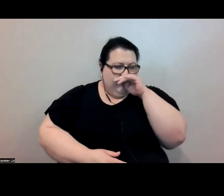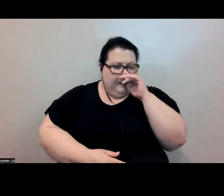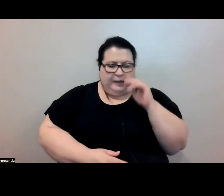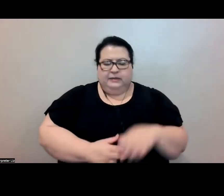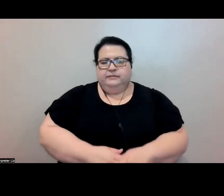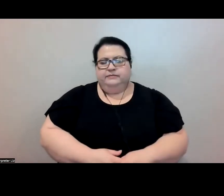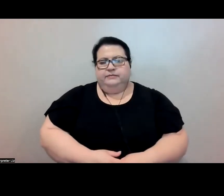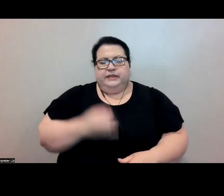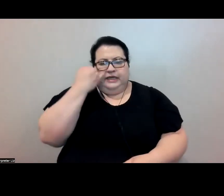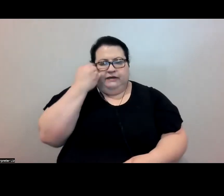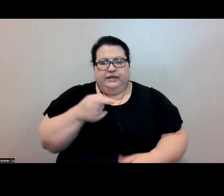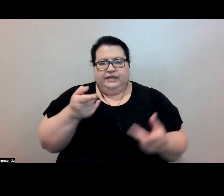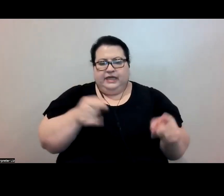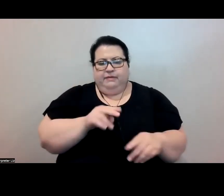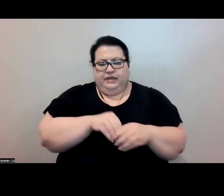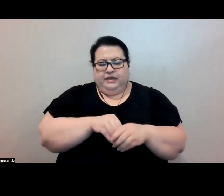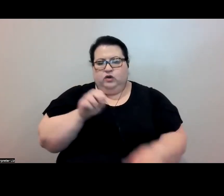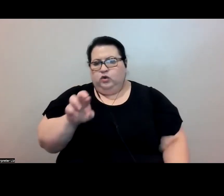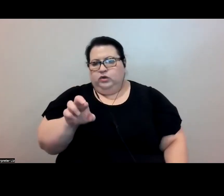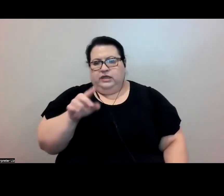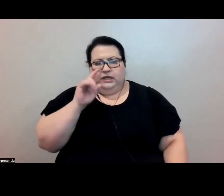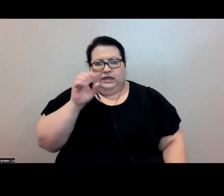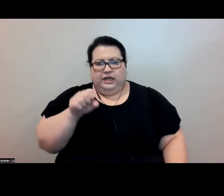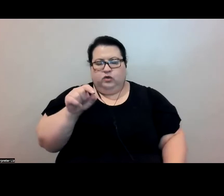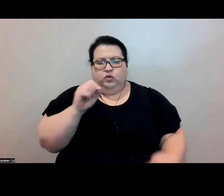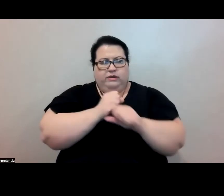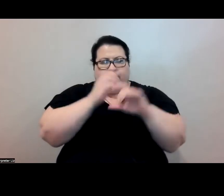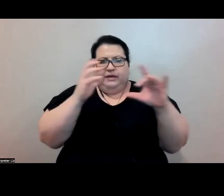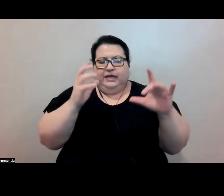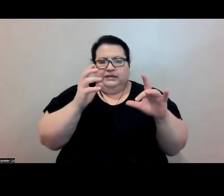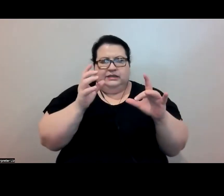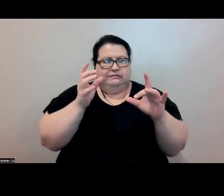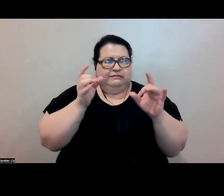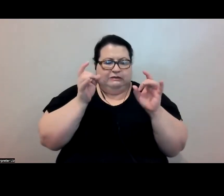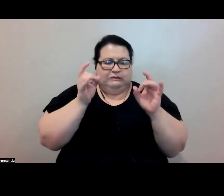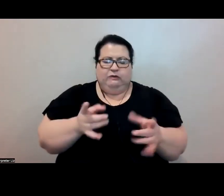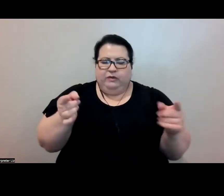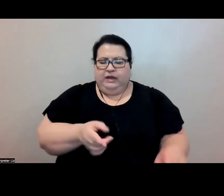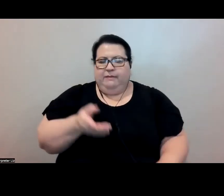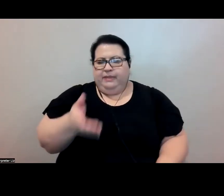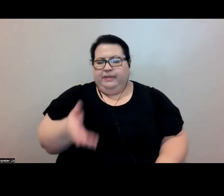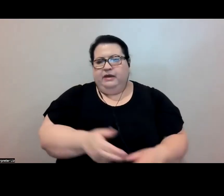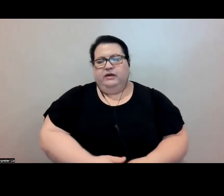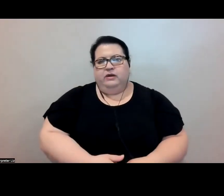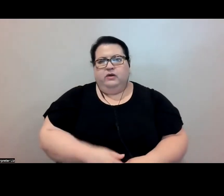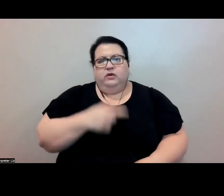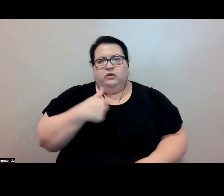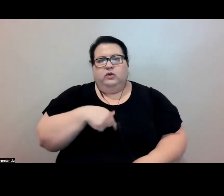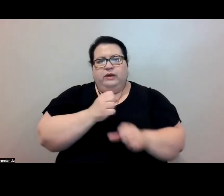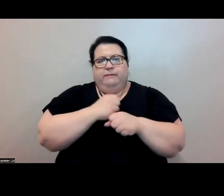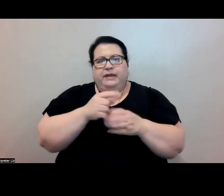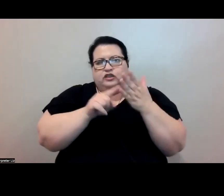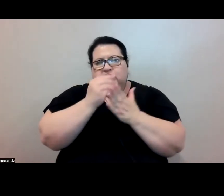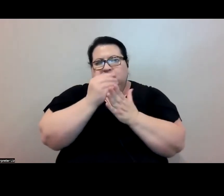magnitude would have happened in Northridge, can you imagine the devastation that really would have occurred? So, we started making a